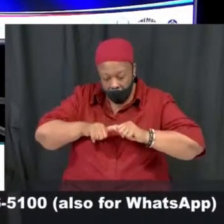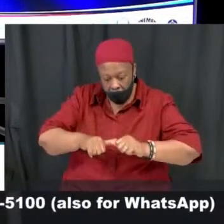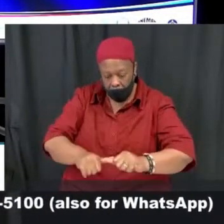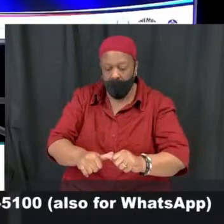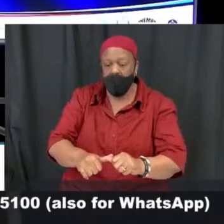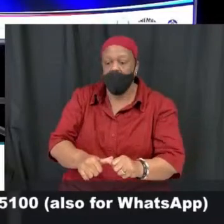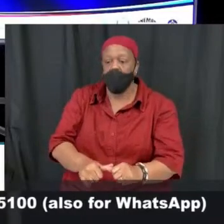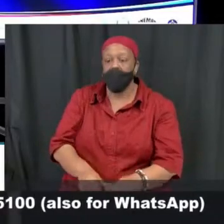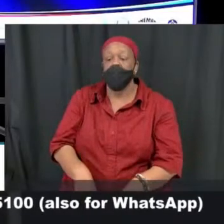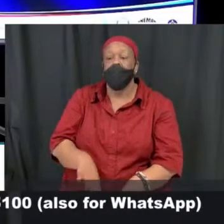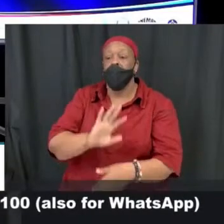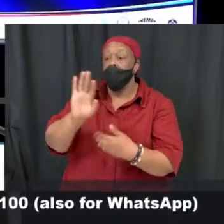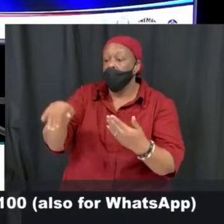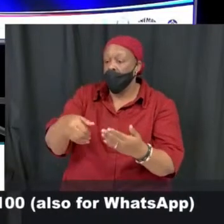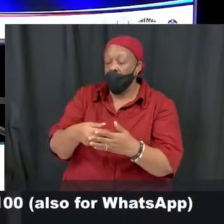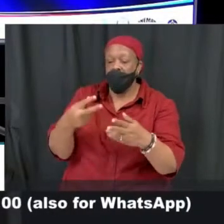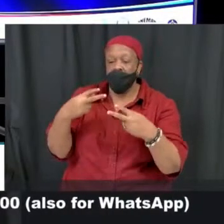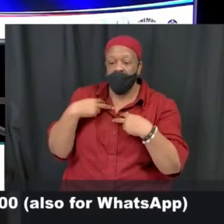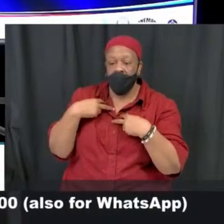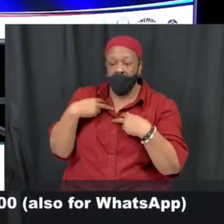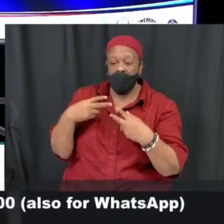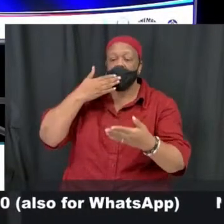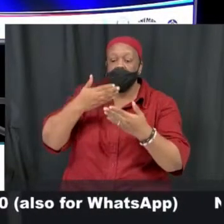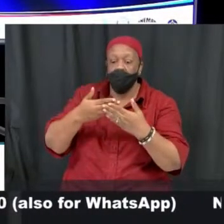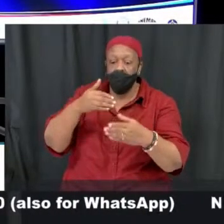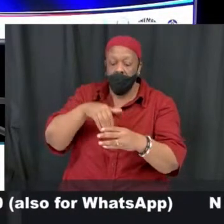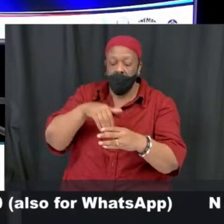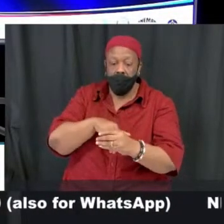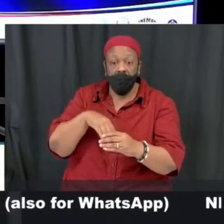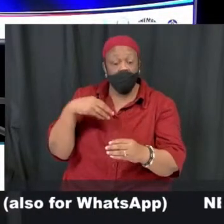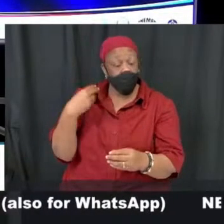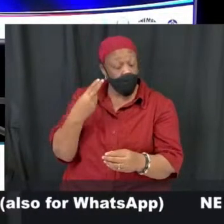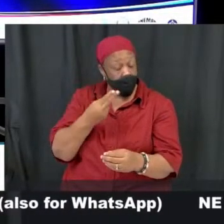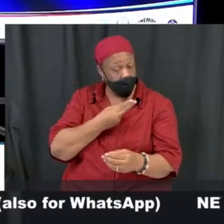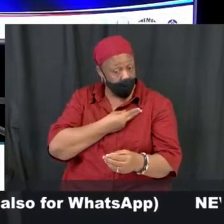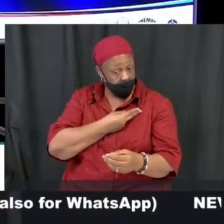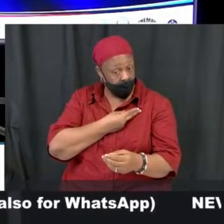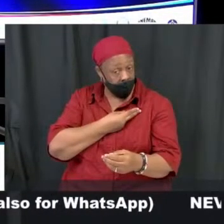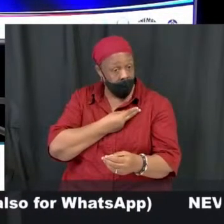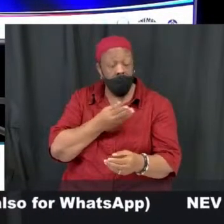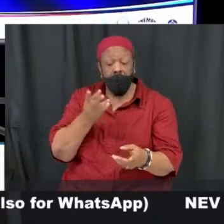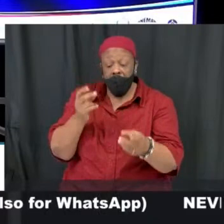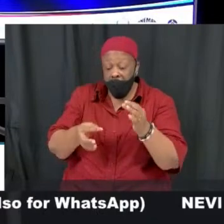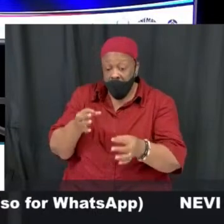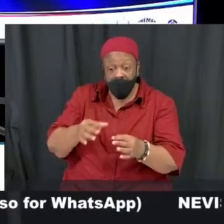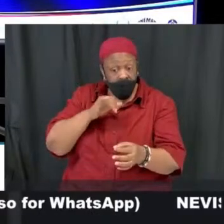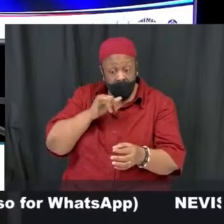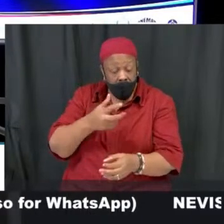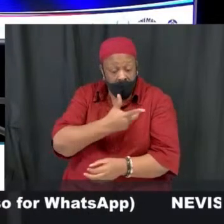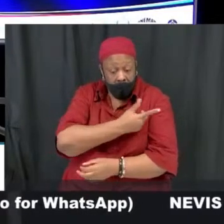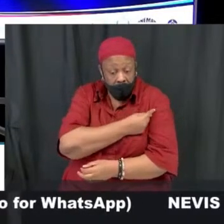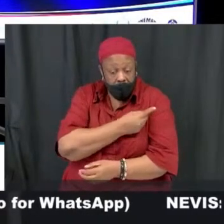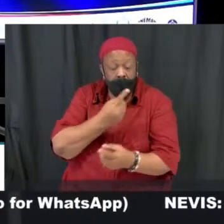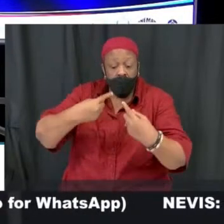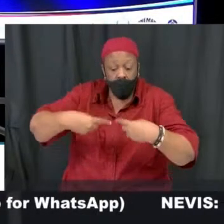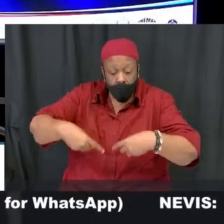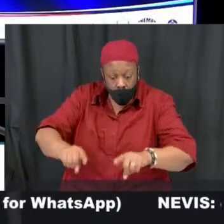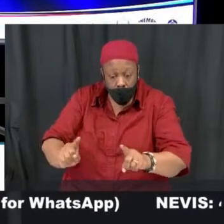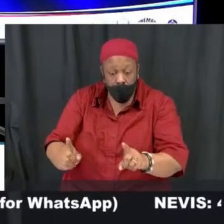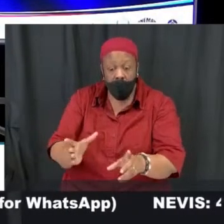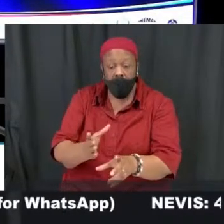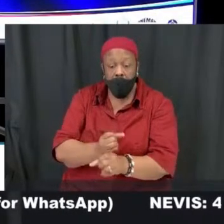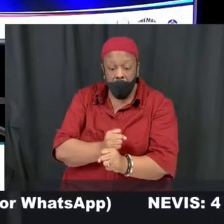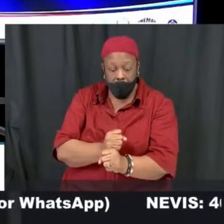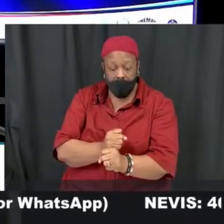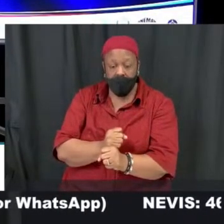as there is a hero that lies in all of us. Go forward, vaccinated, if you have not done so. It is the only way we can free ourselves